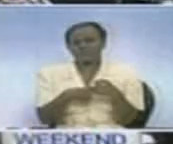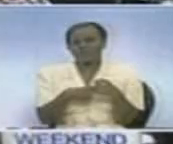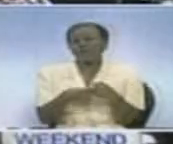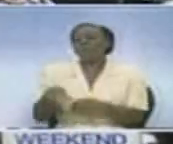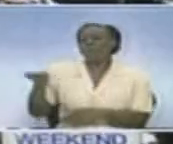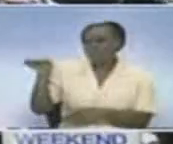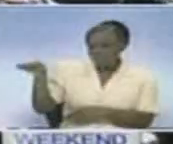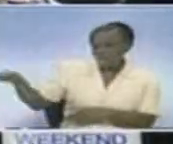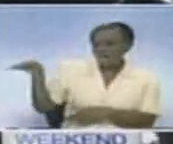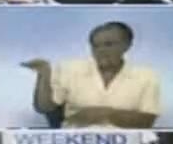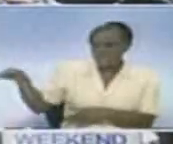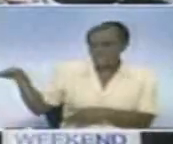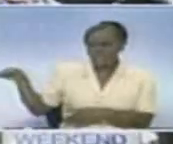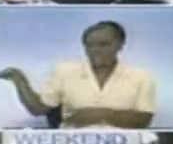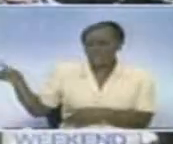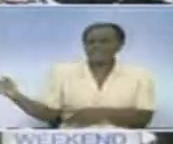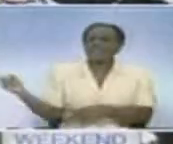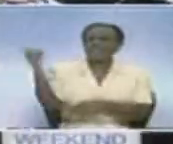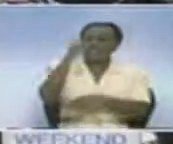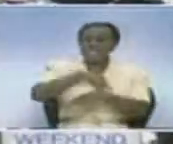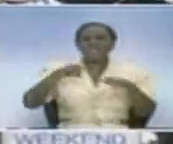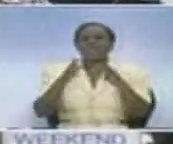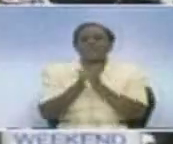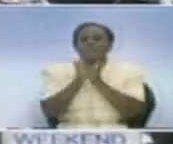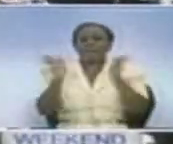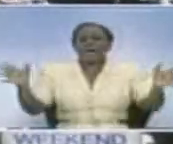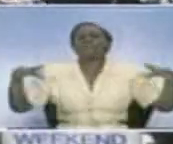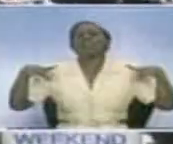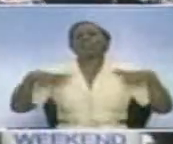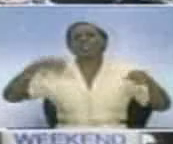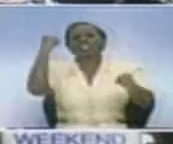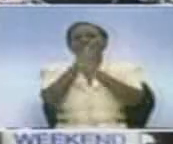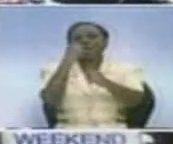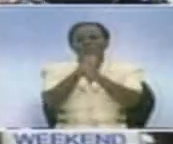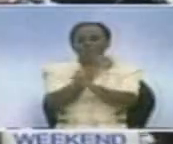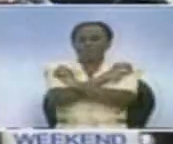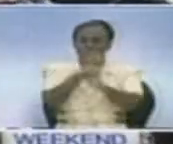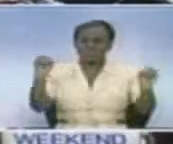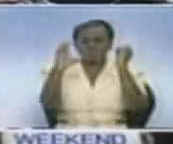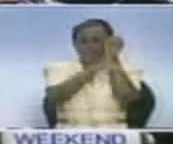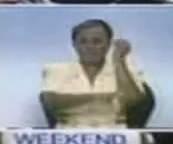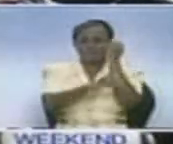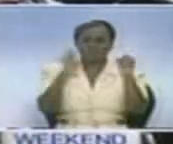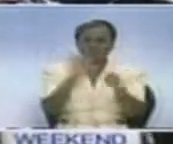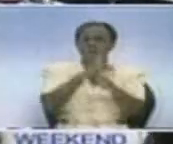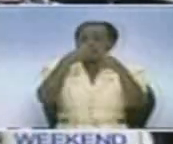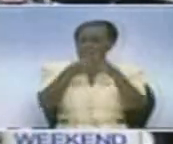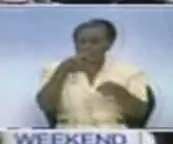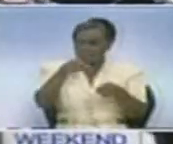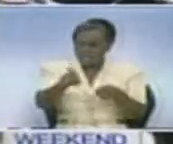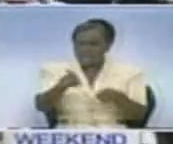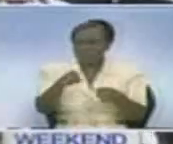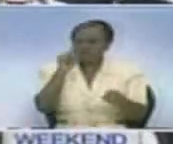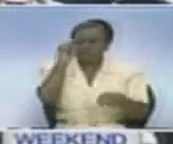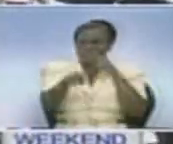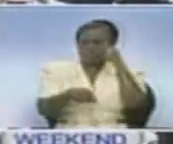asubuhi. Siku hiyo itakuwa ni siku ya likizo, hakuna kazi kwenye hii mji. But now they are going at each other as